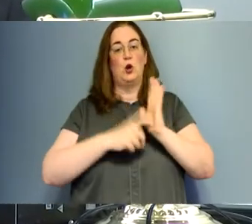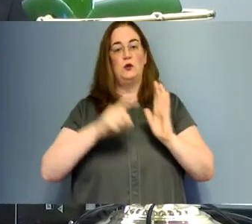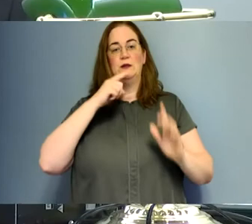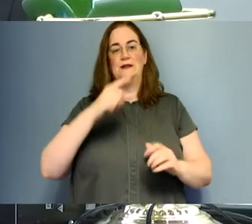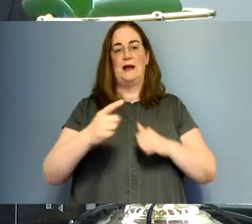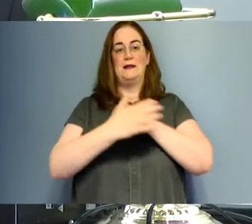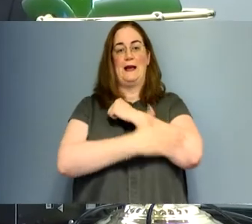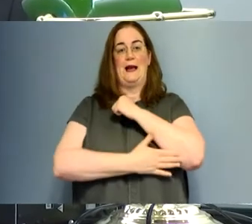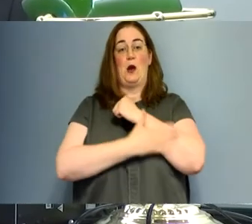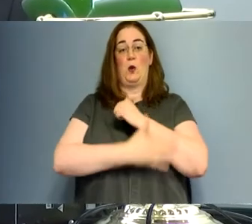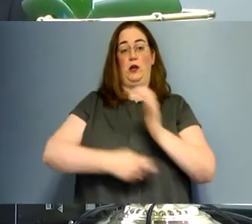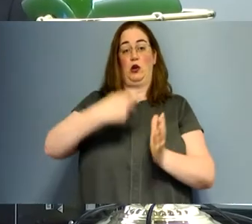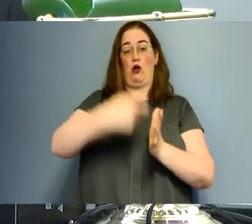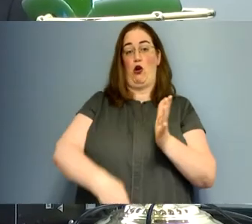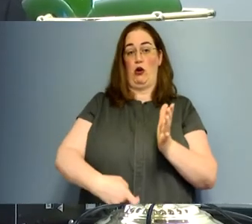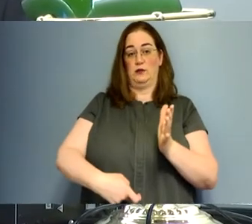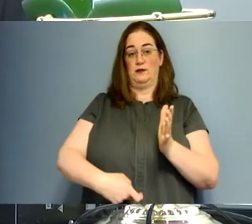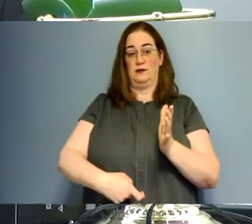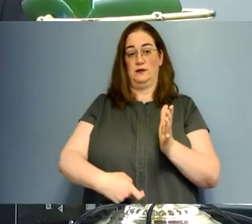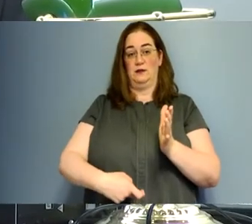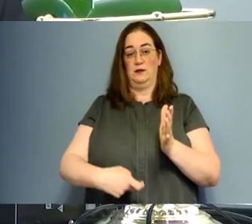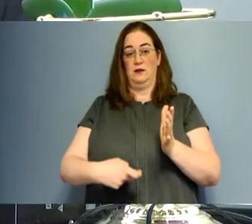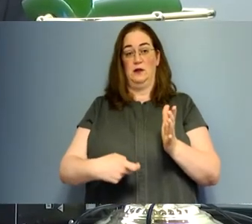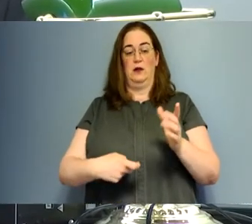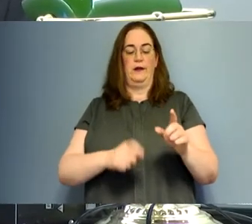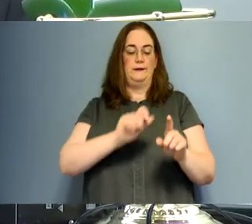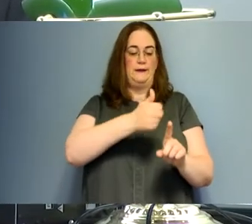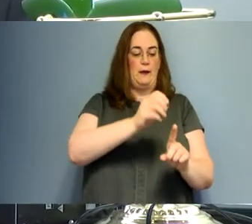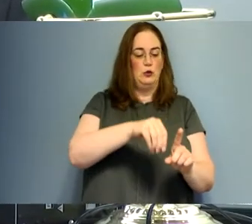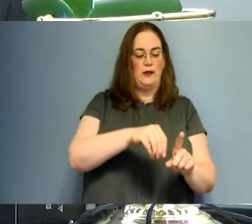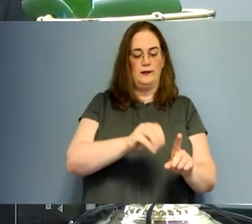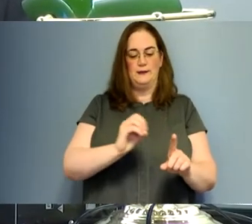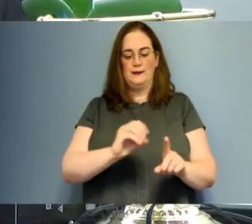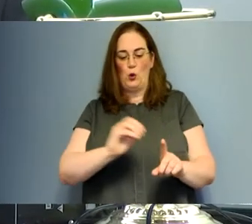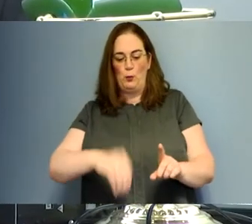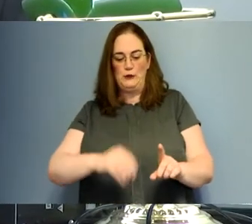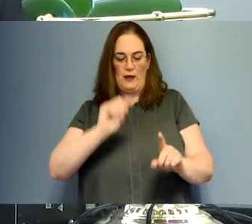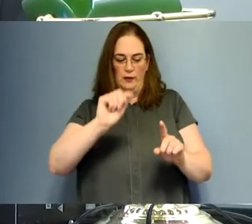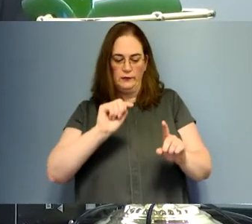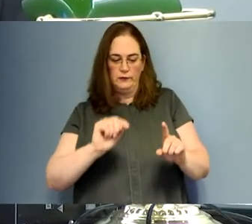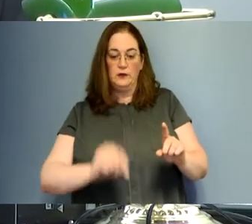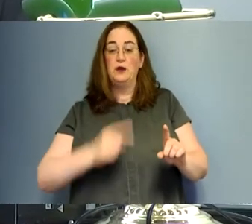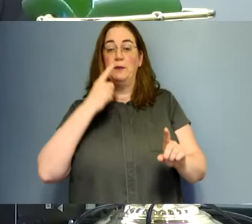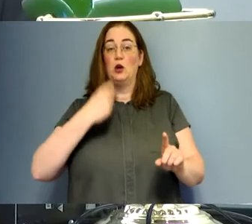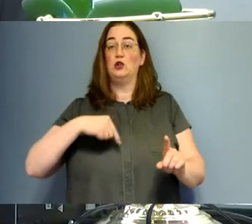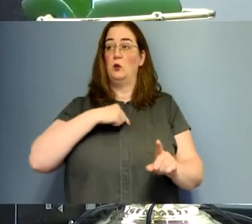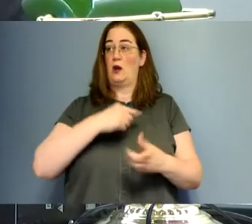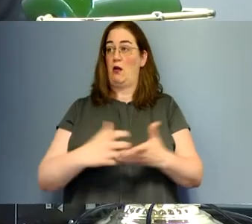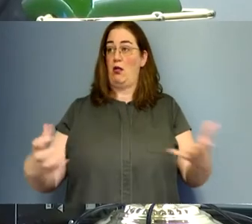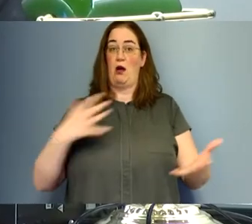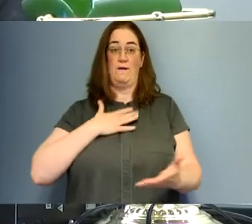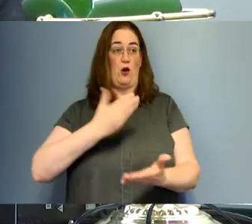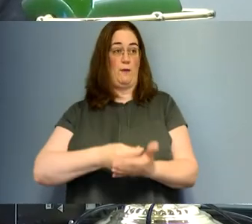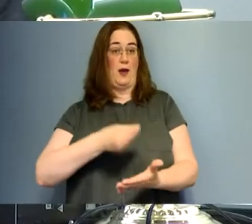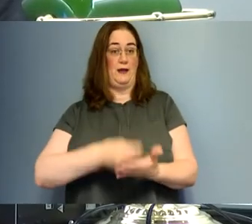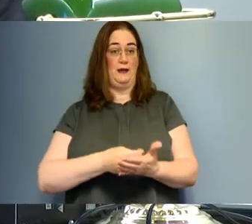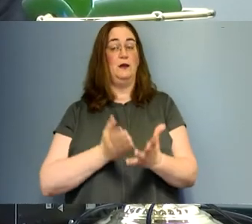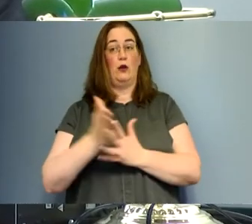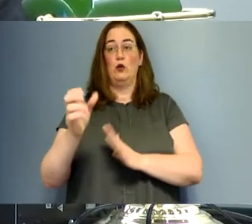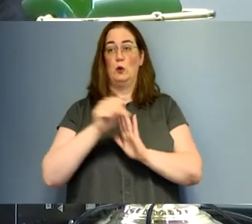county expense, there's a lot of 10%, 0%. That's because we get a lot of our money through the